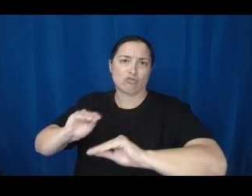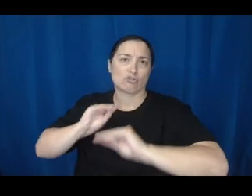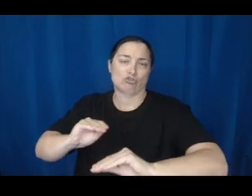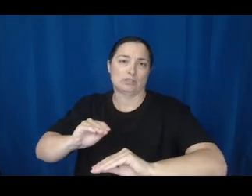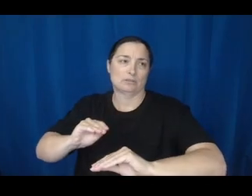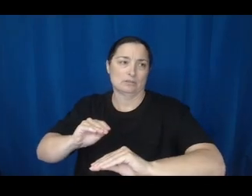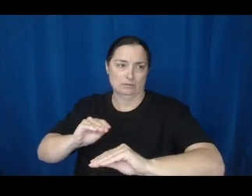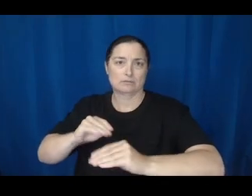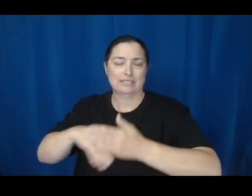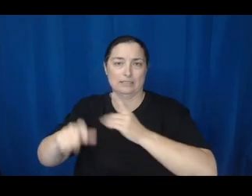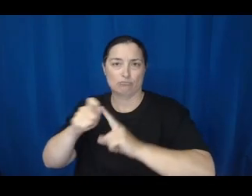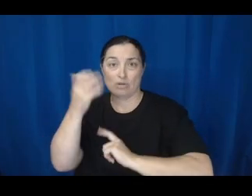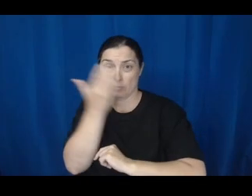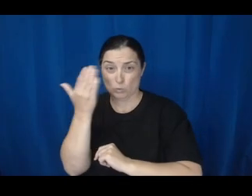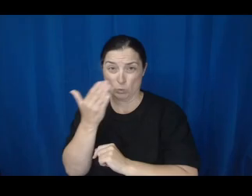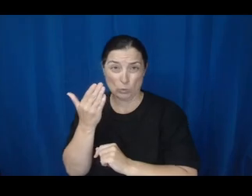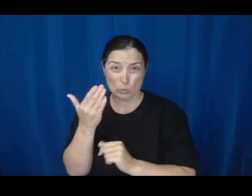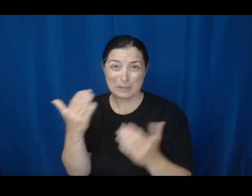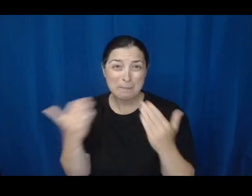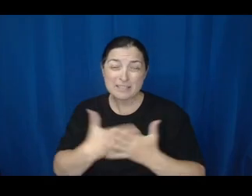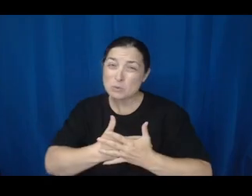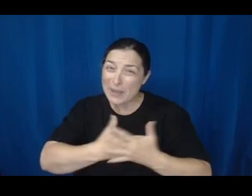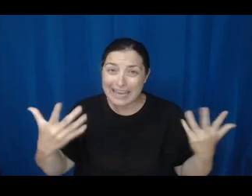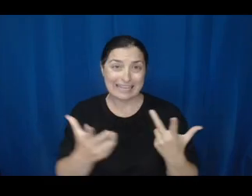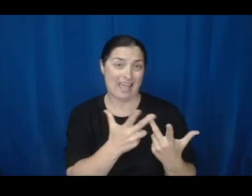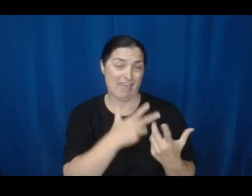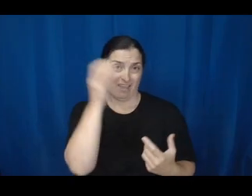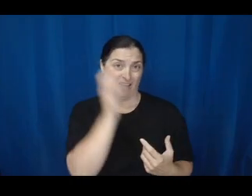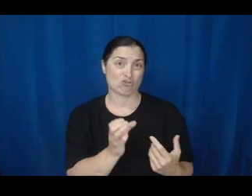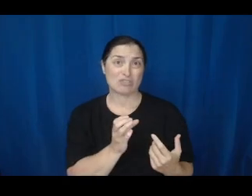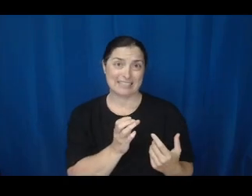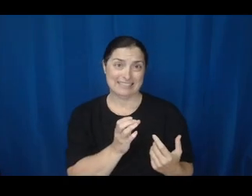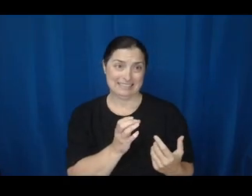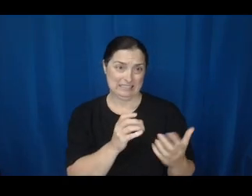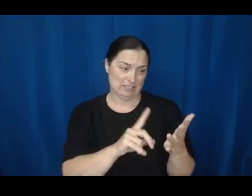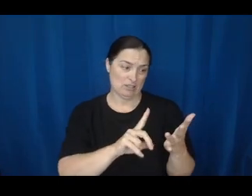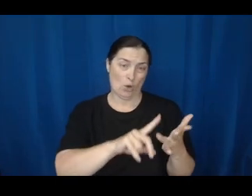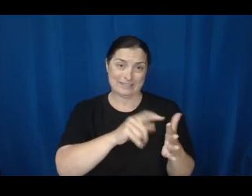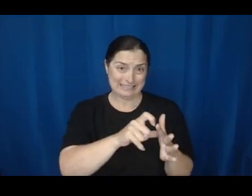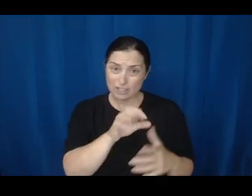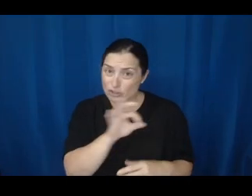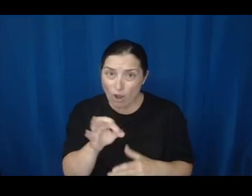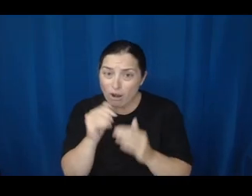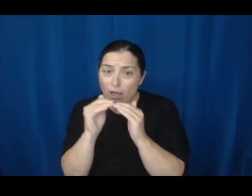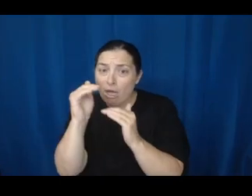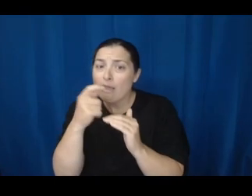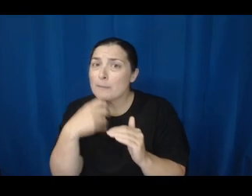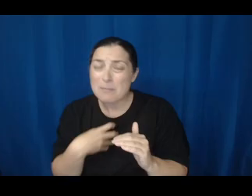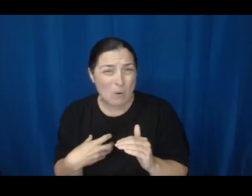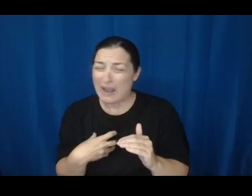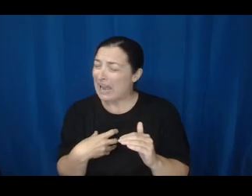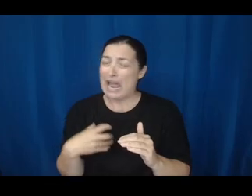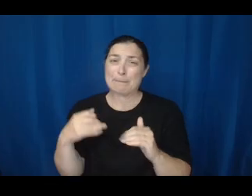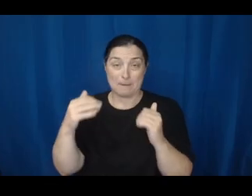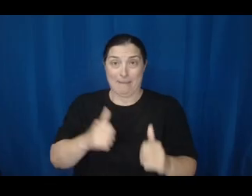for our kids than any other country in the OECD. By far, and not just a little bit, but by far. So school days are